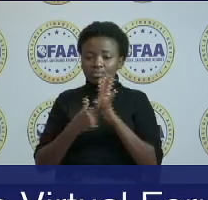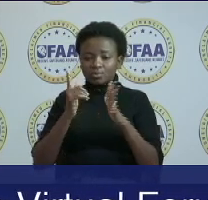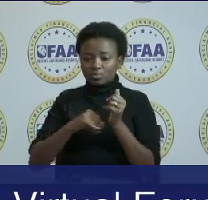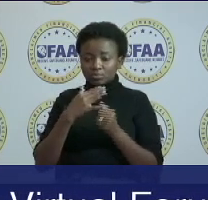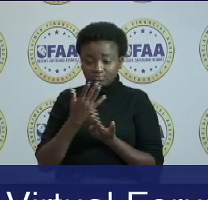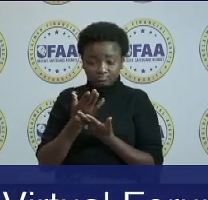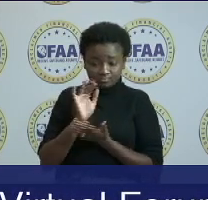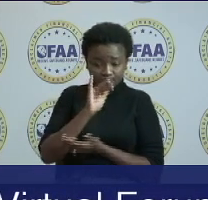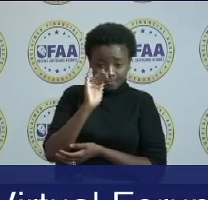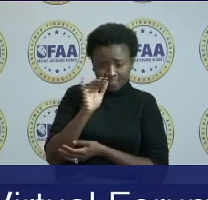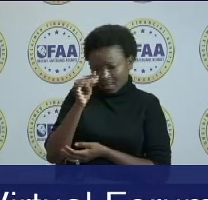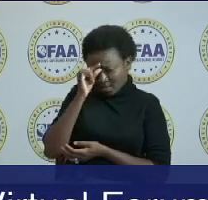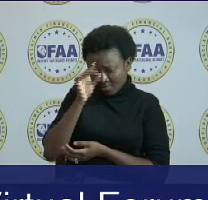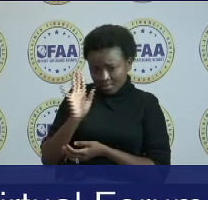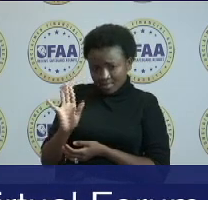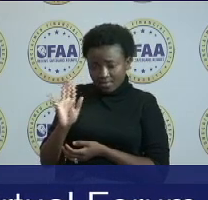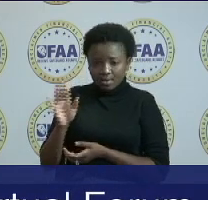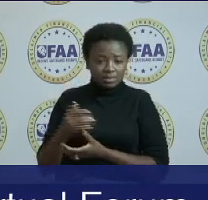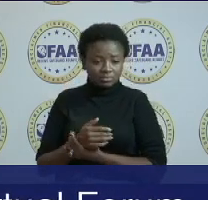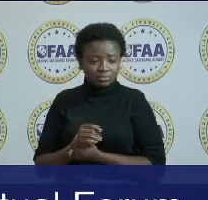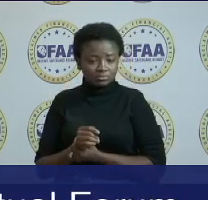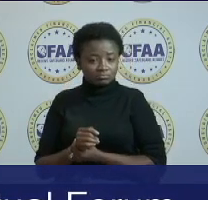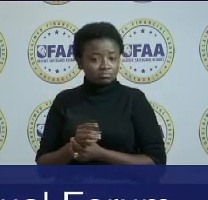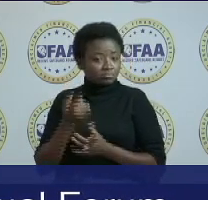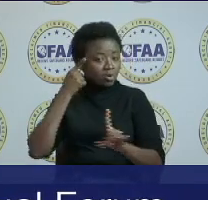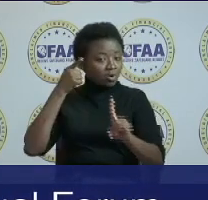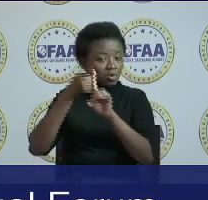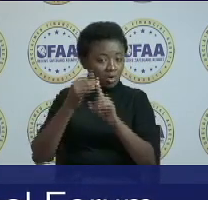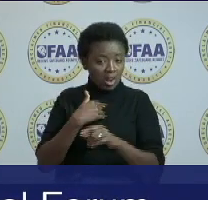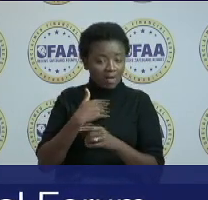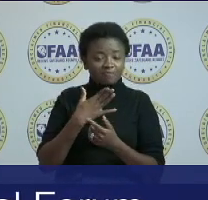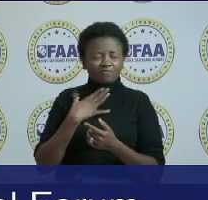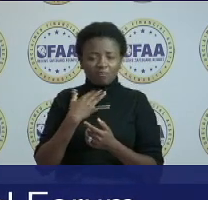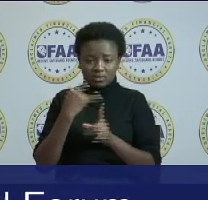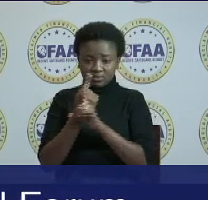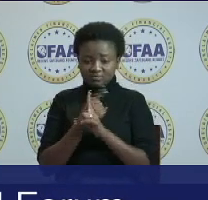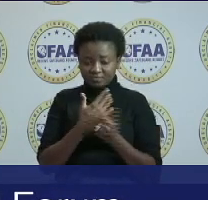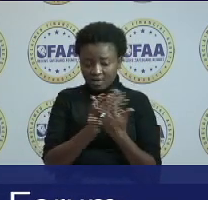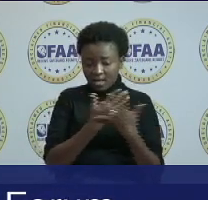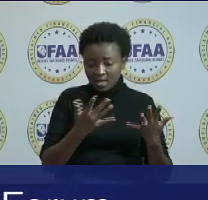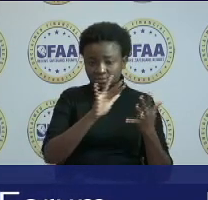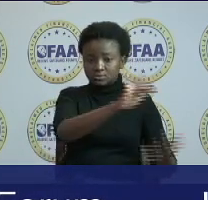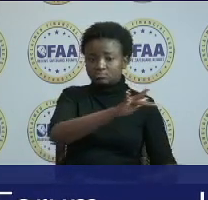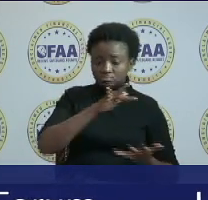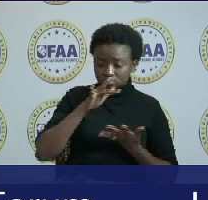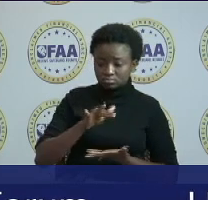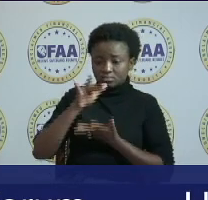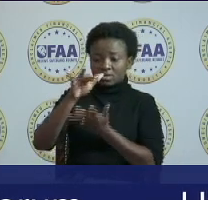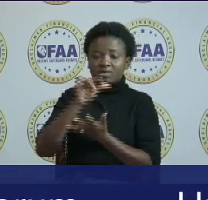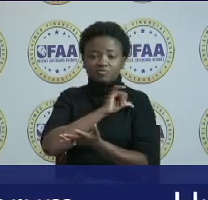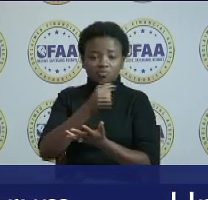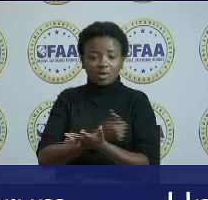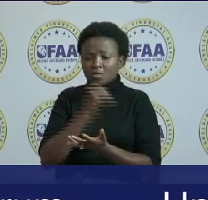to, for the lack of a better way, take away the assets submitted to the authority if owners